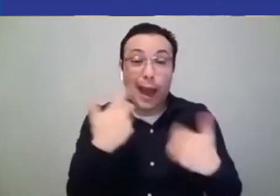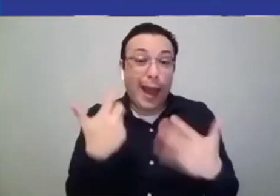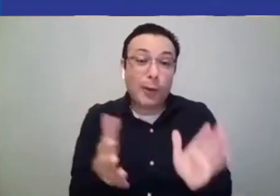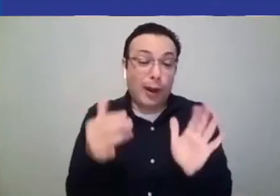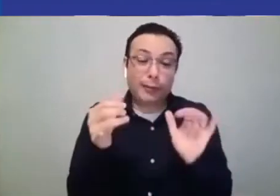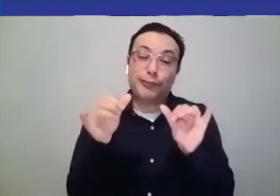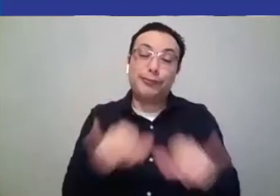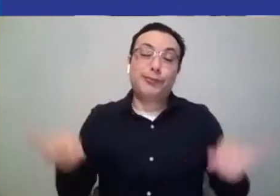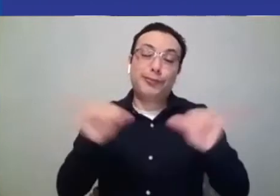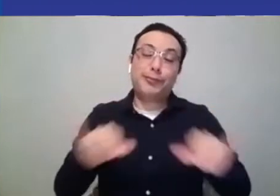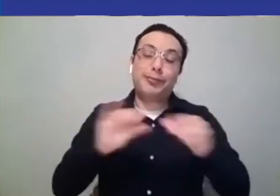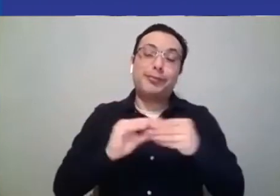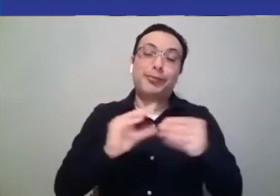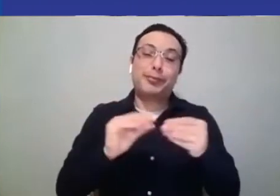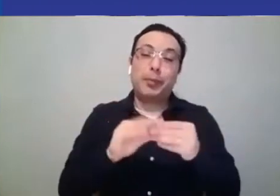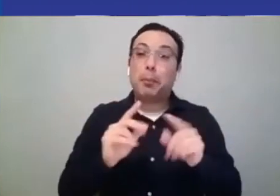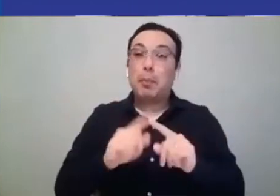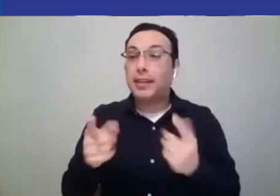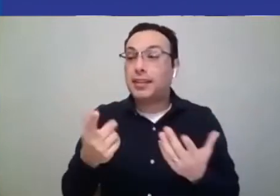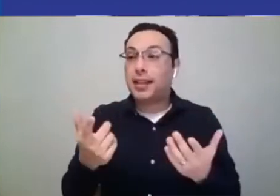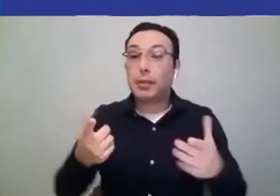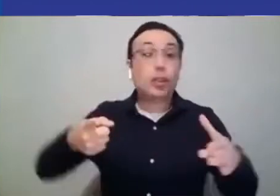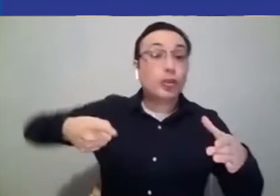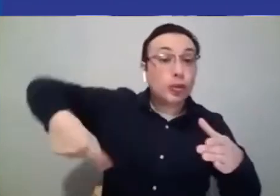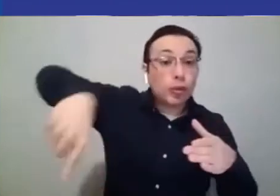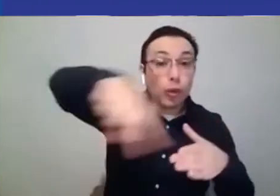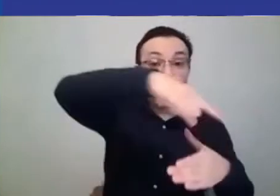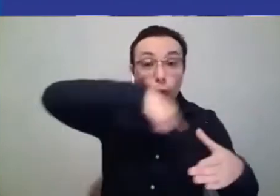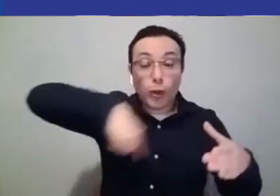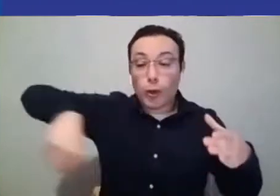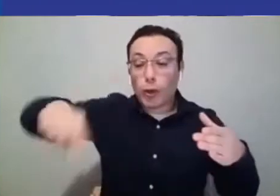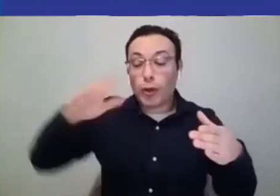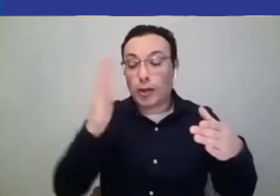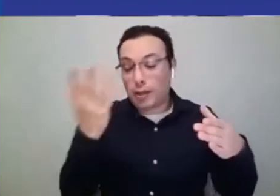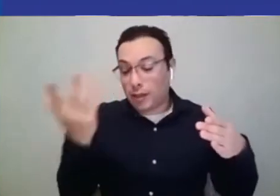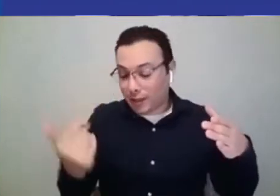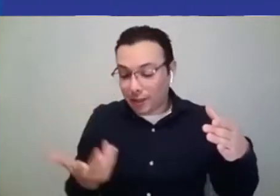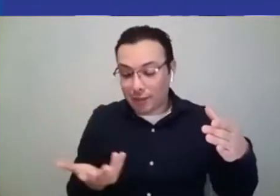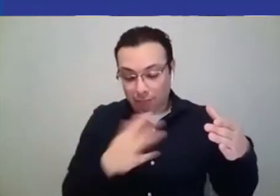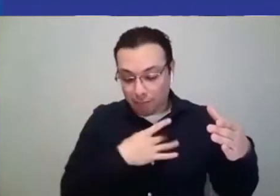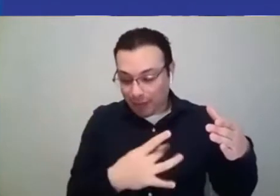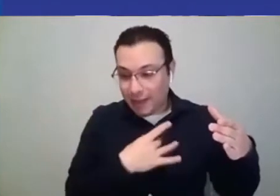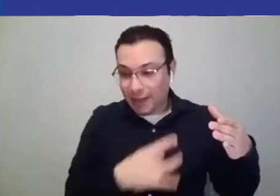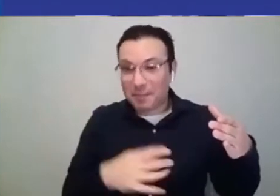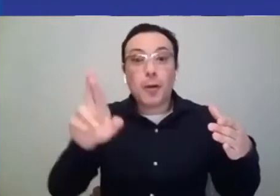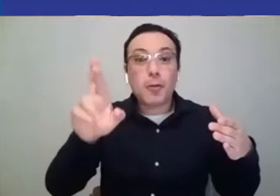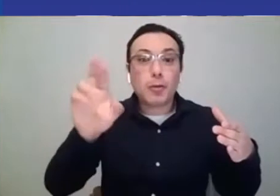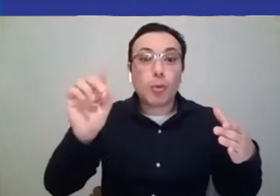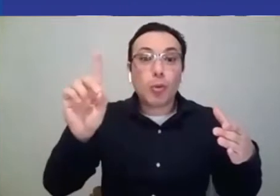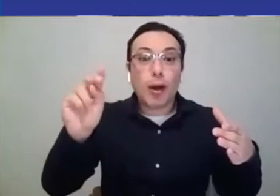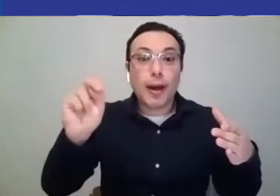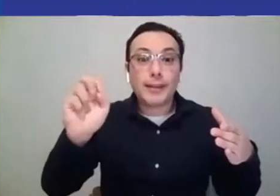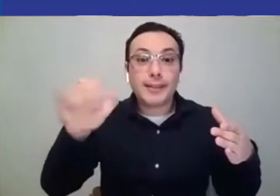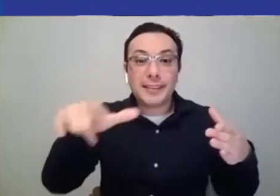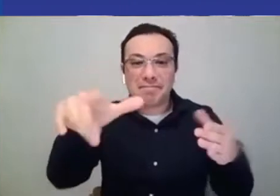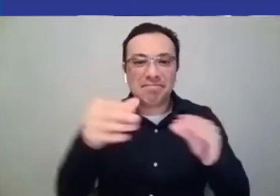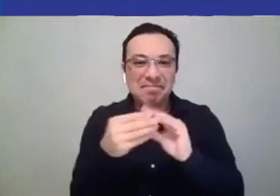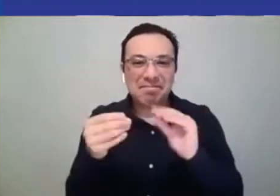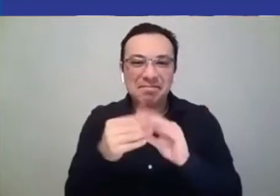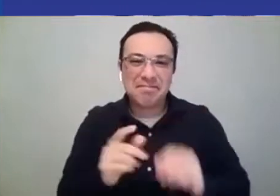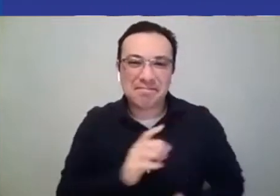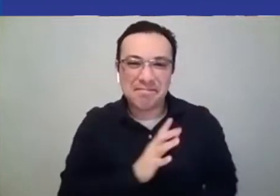the circle is a big part of it. You know, I love so much of the introduction you did, Rodney, talking